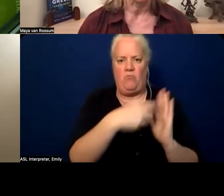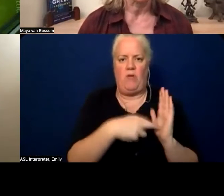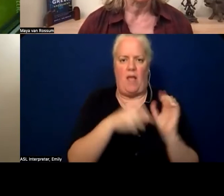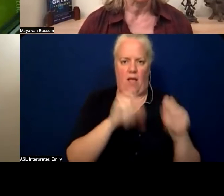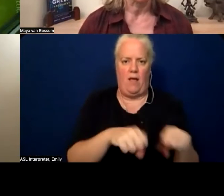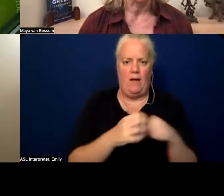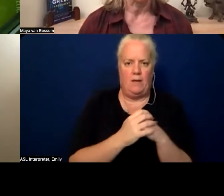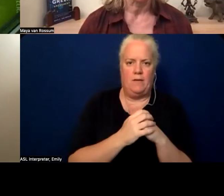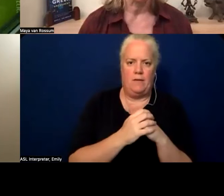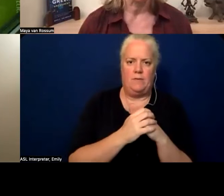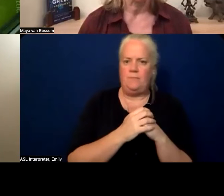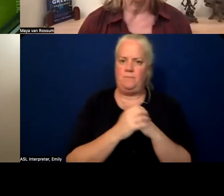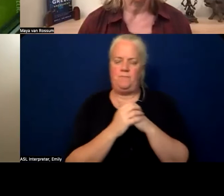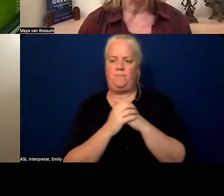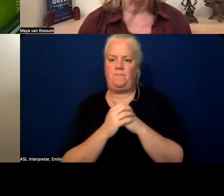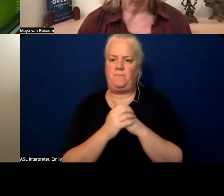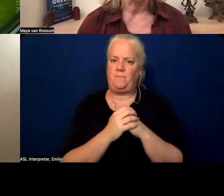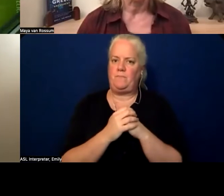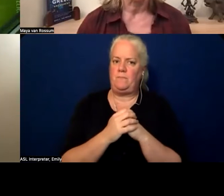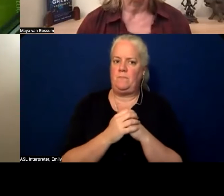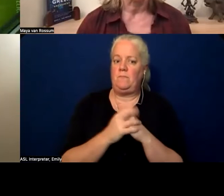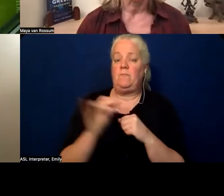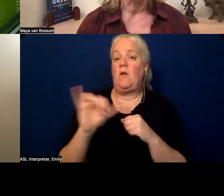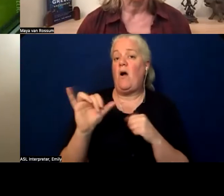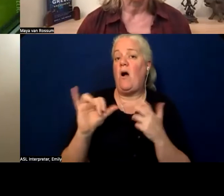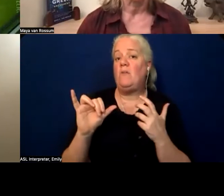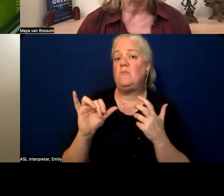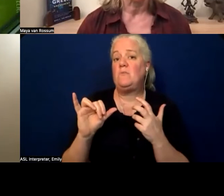and there's nothing in